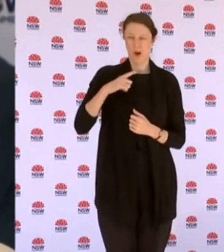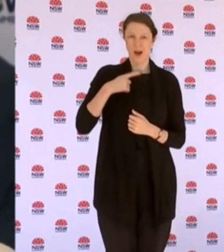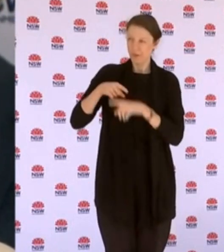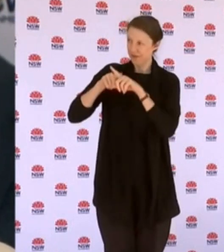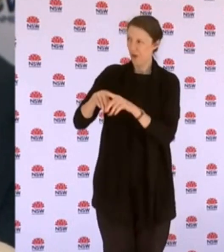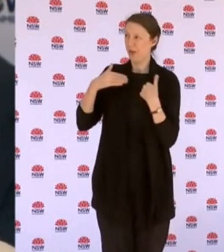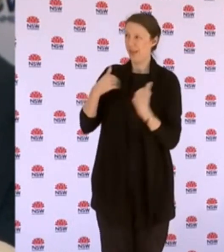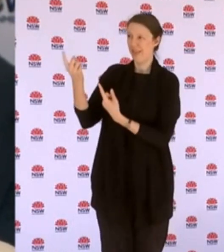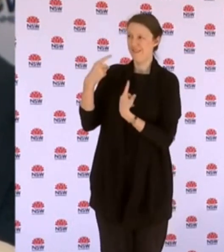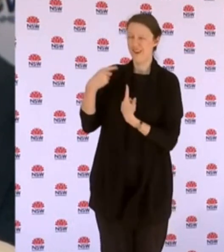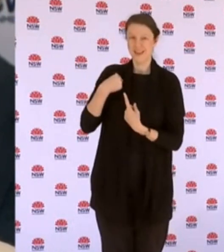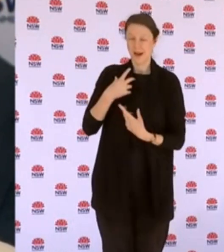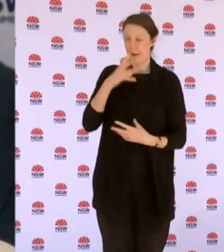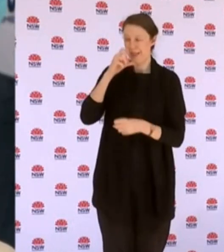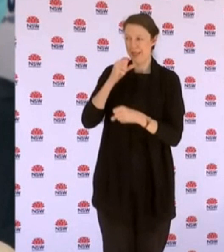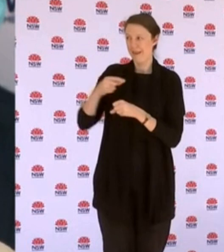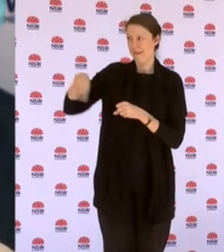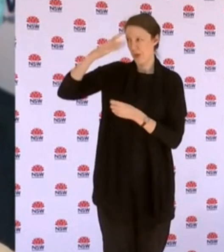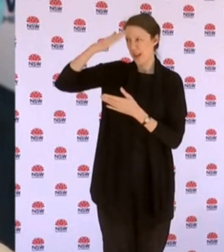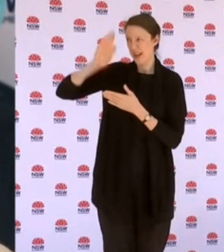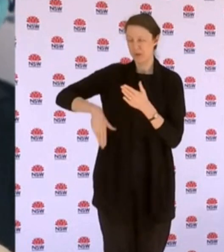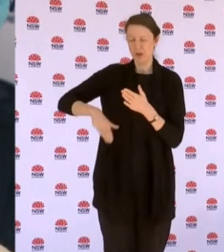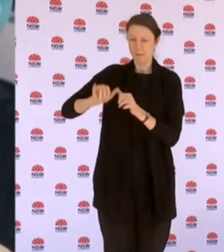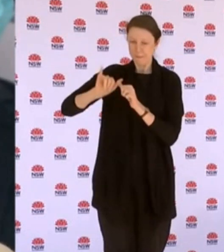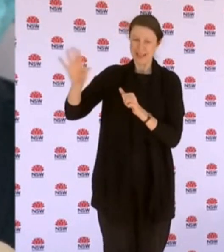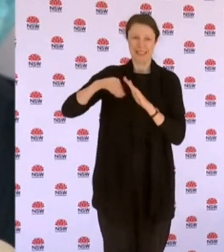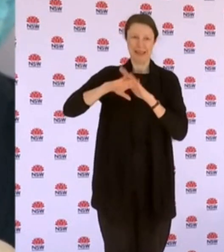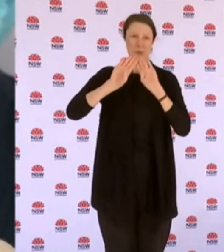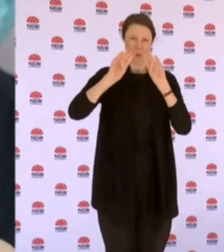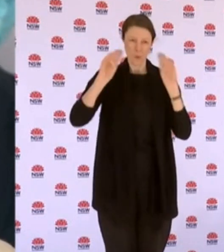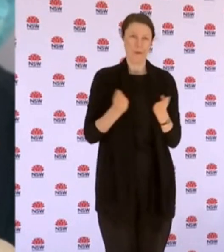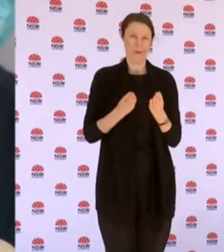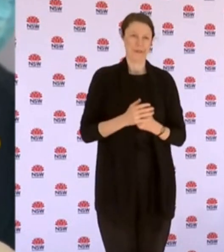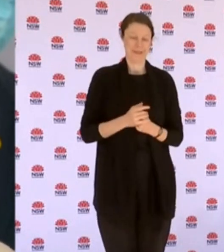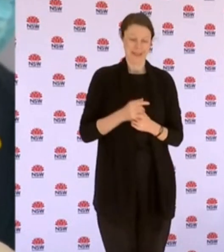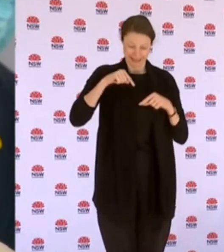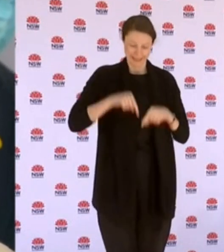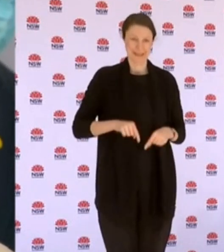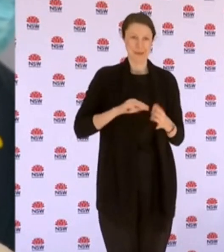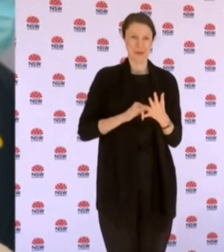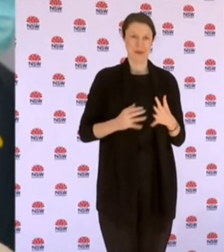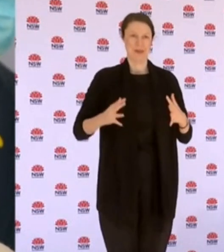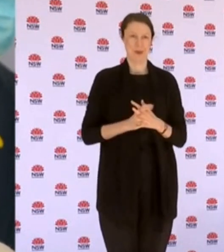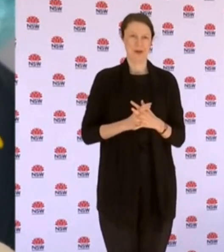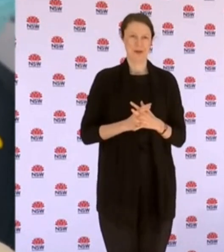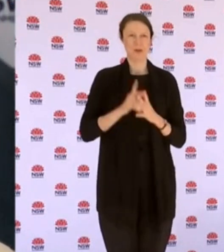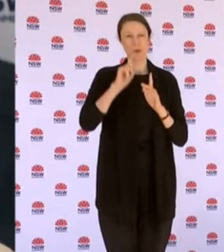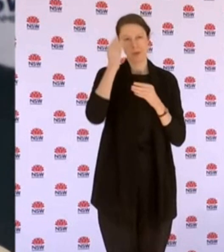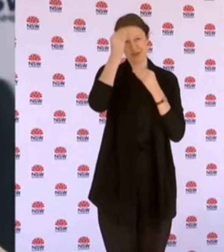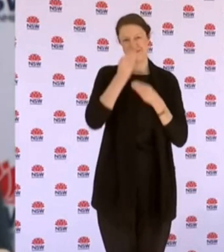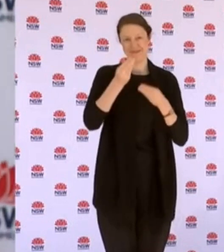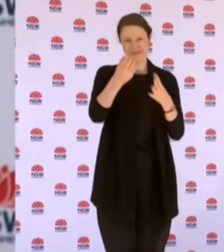in my heart of hearts we have the best health experts on the planet here in New South Wales, and we will make sure we provide that advice to the community as soon